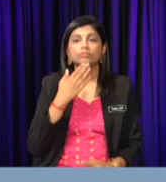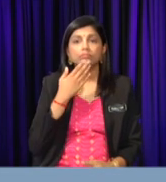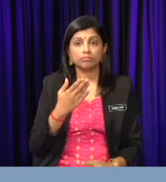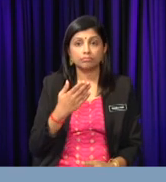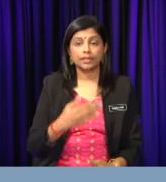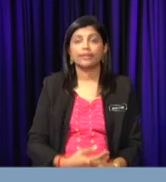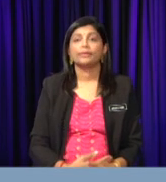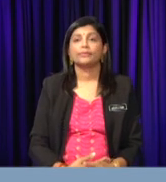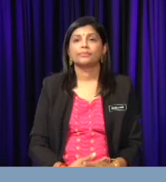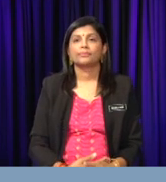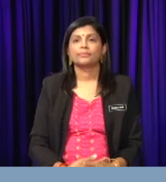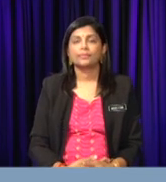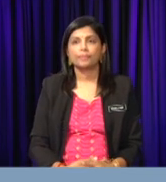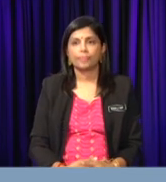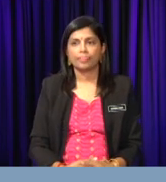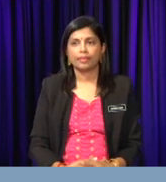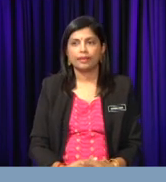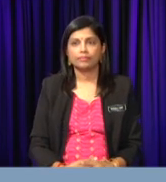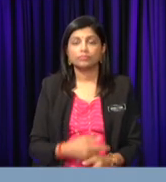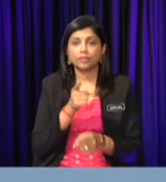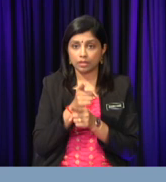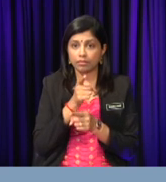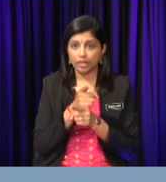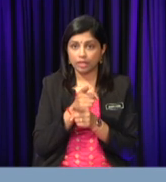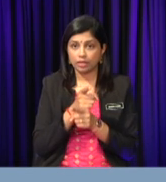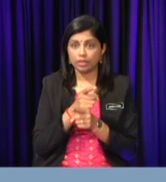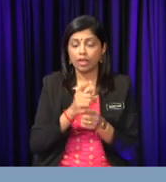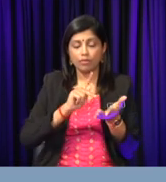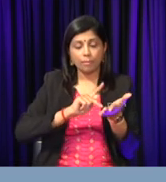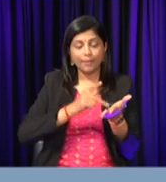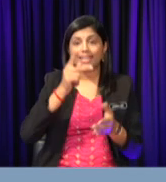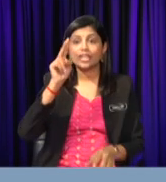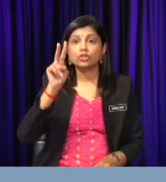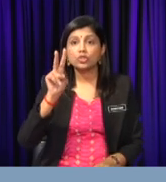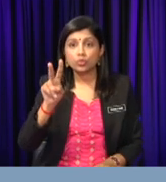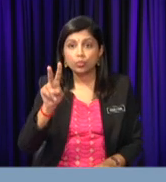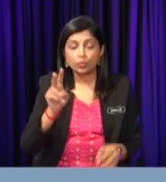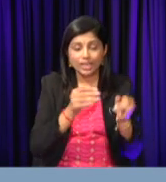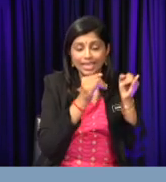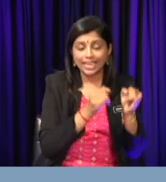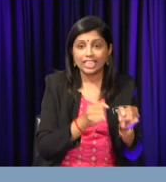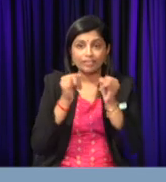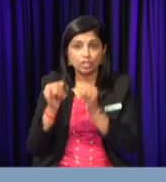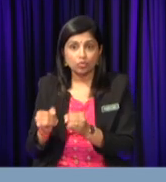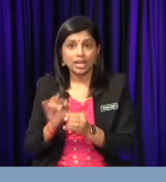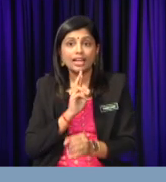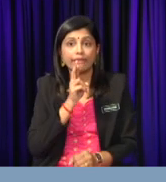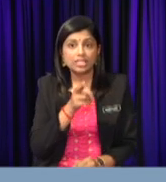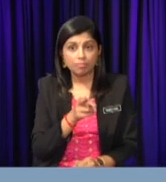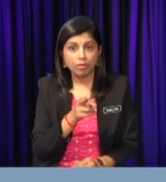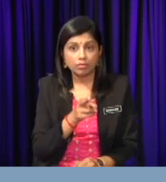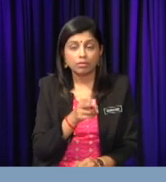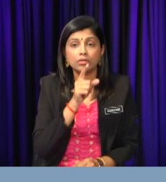good question. Mm-hmm. Yes, you are correct. For Part 2, which is the individual response, each of the